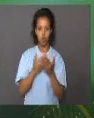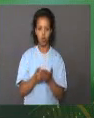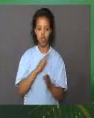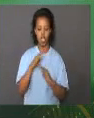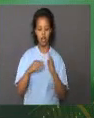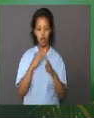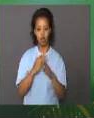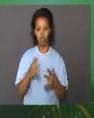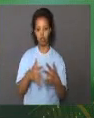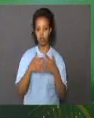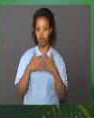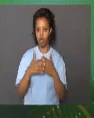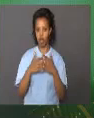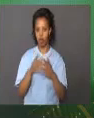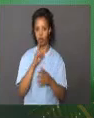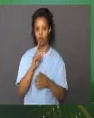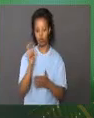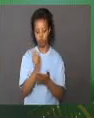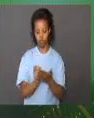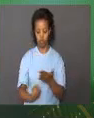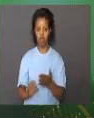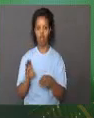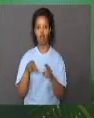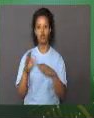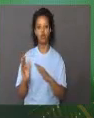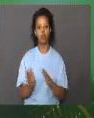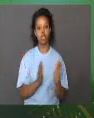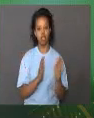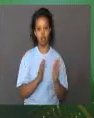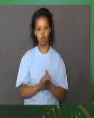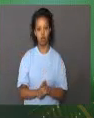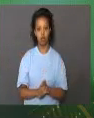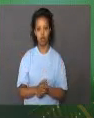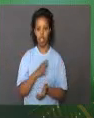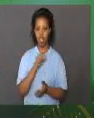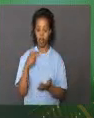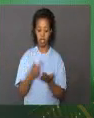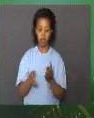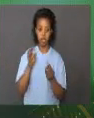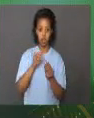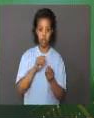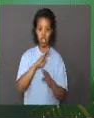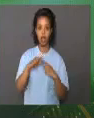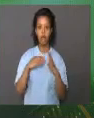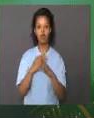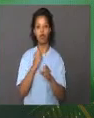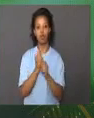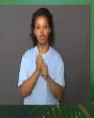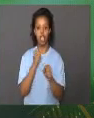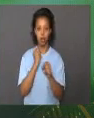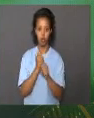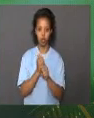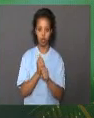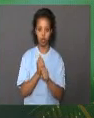of. Try to think of different jobs biologists carry out and